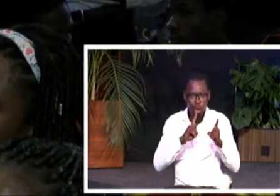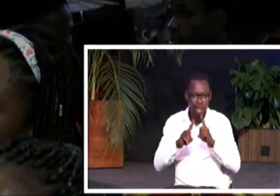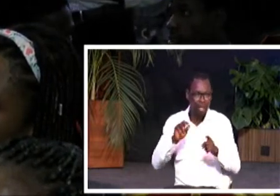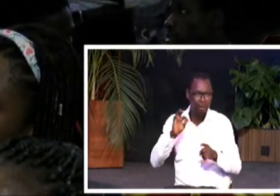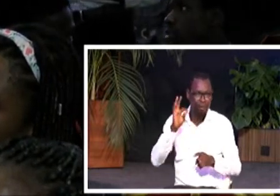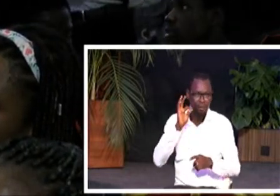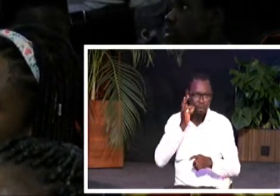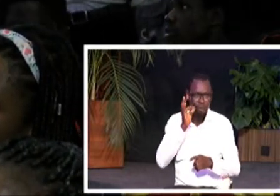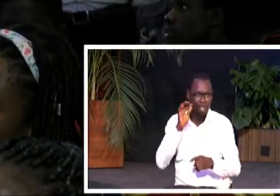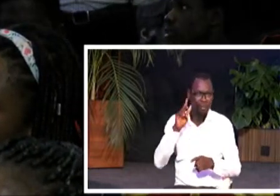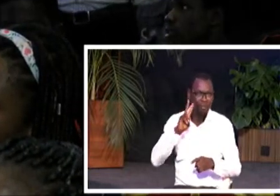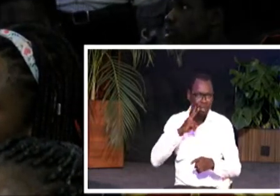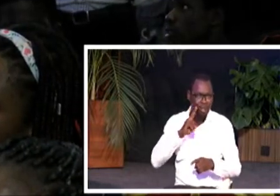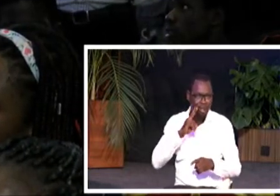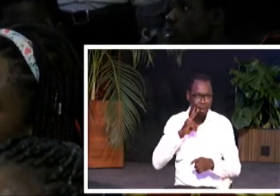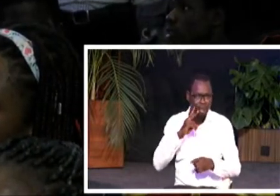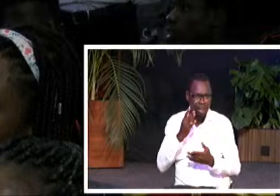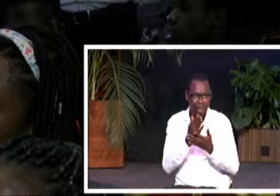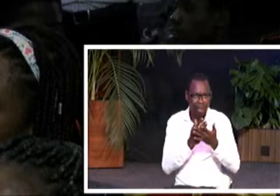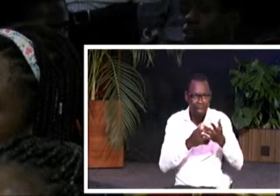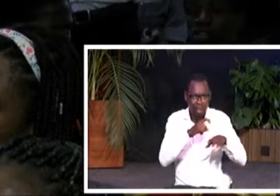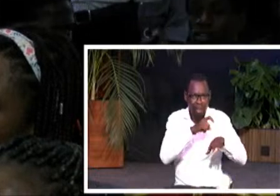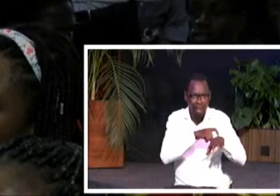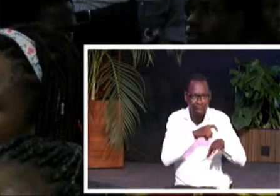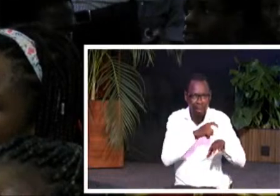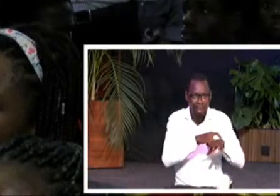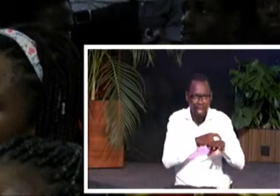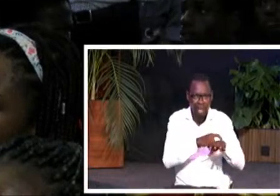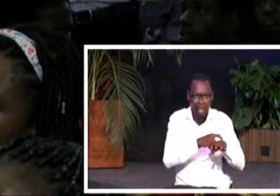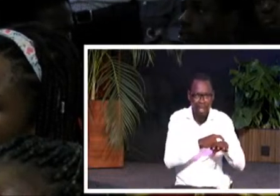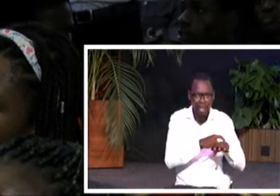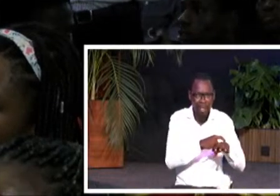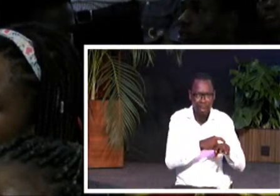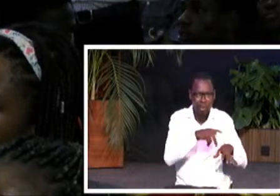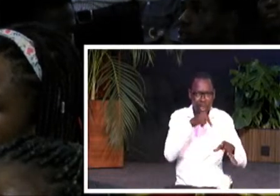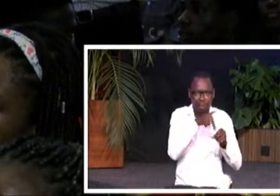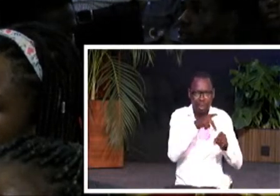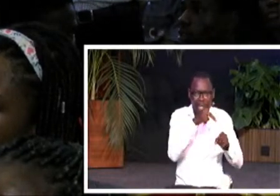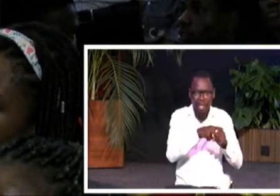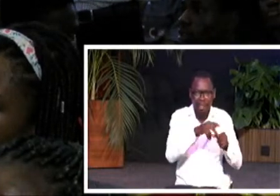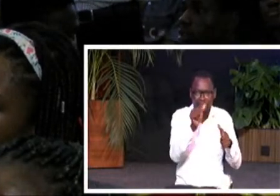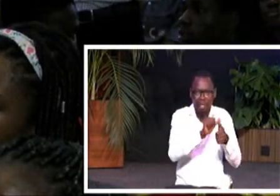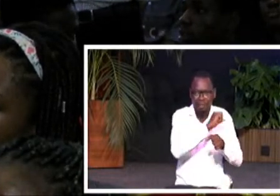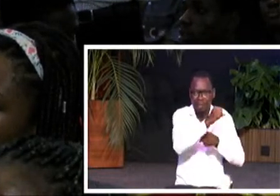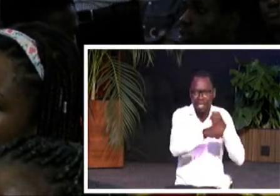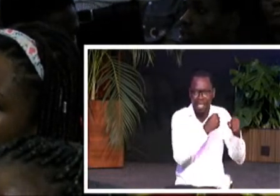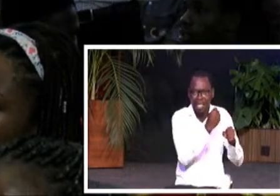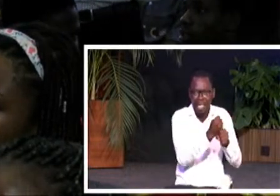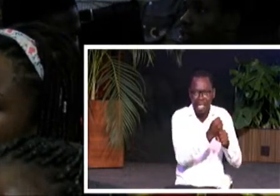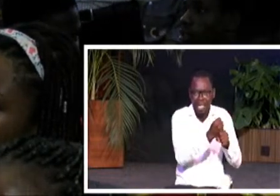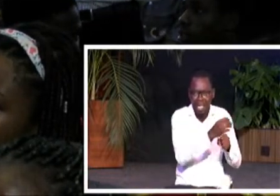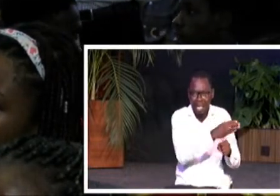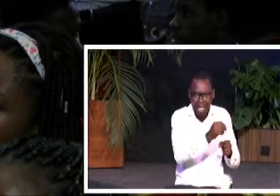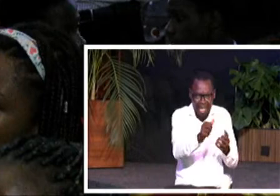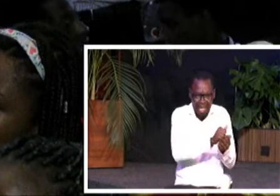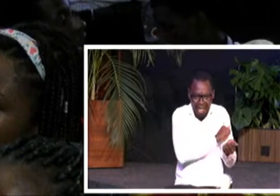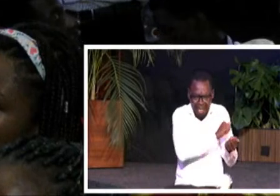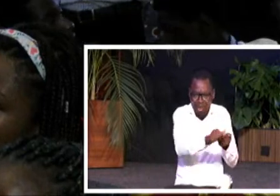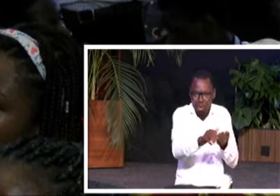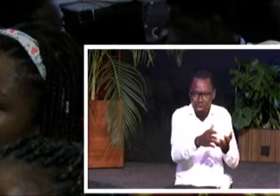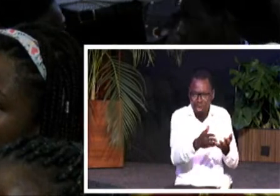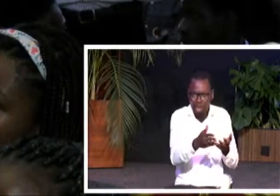vegetables, sometimes they are seasonal products and then they are always perishable. So how do you overcome